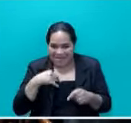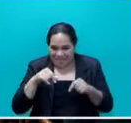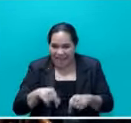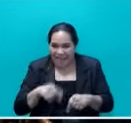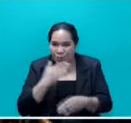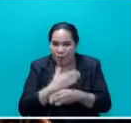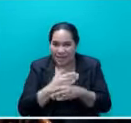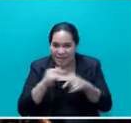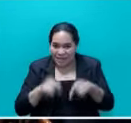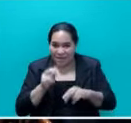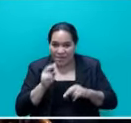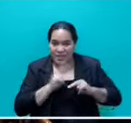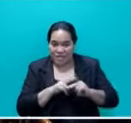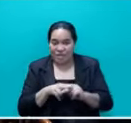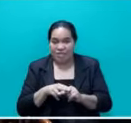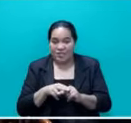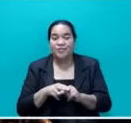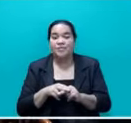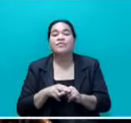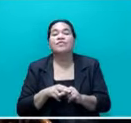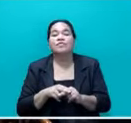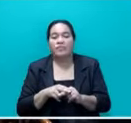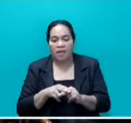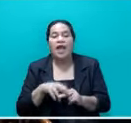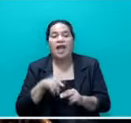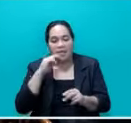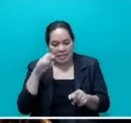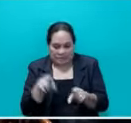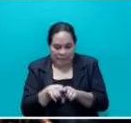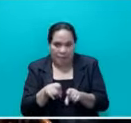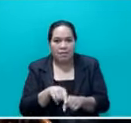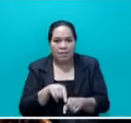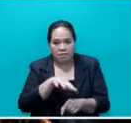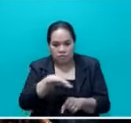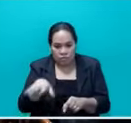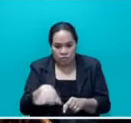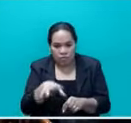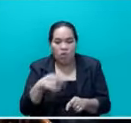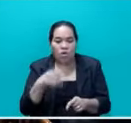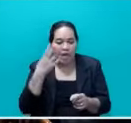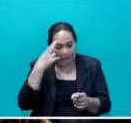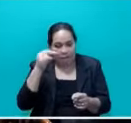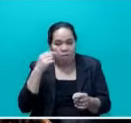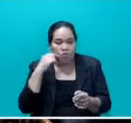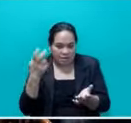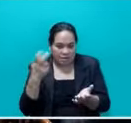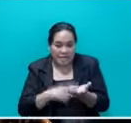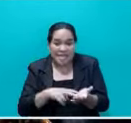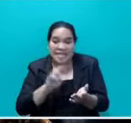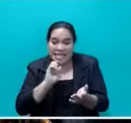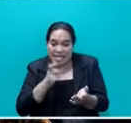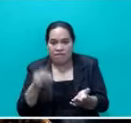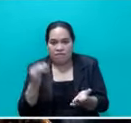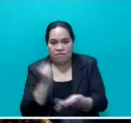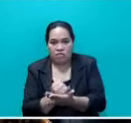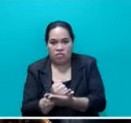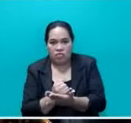Fiji, and therefore they will also go in the register in Fiji.